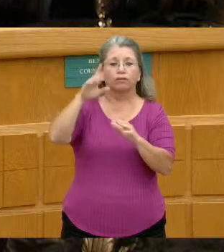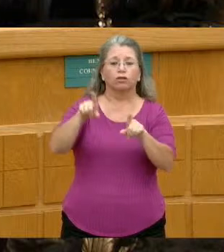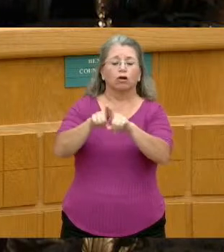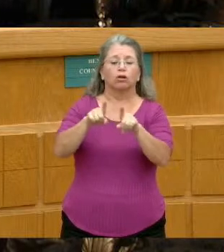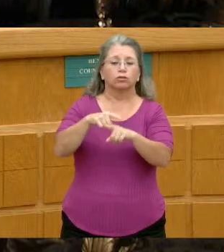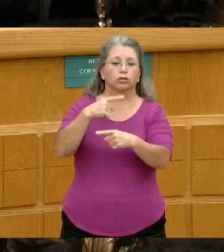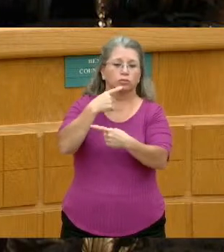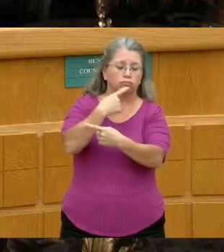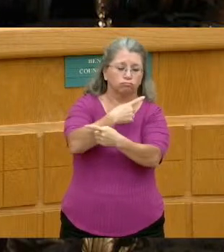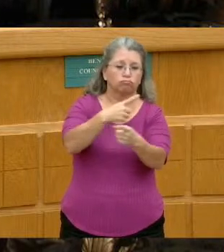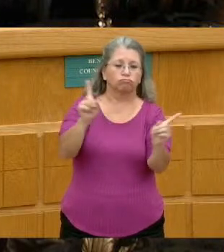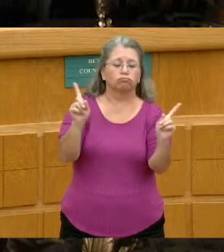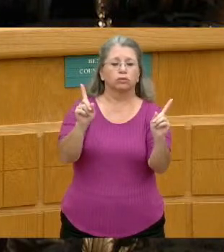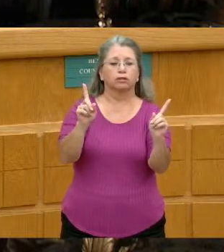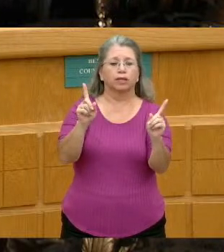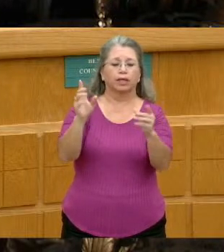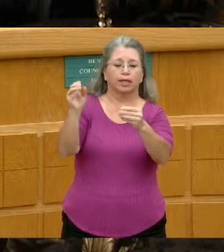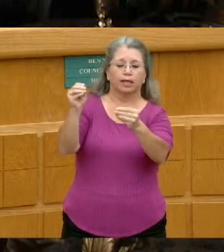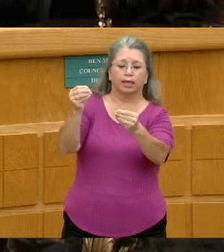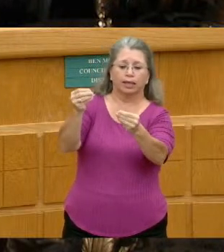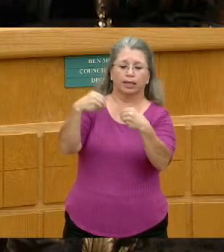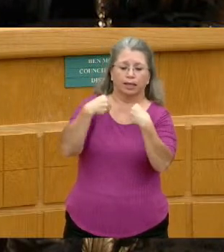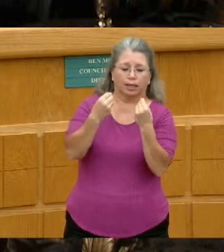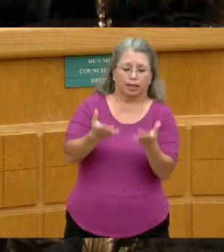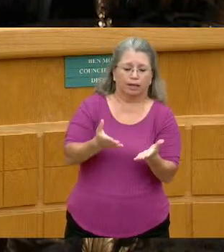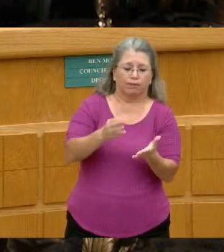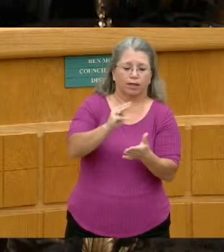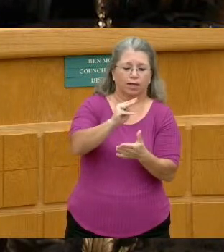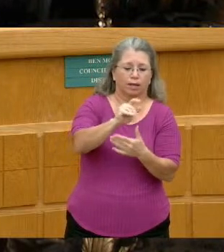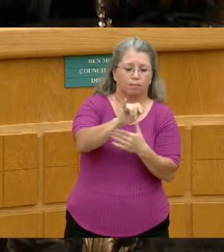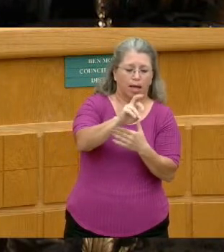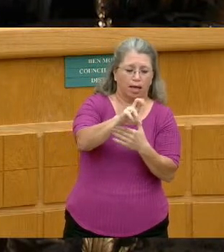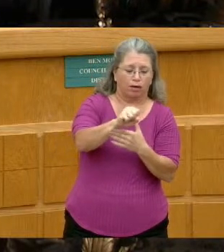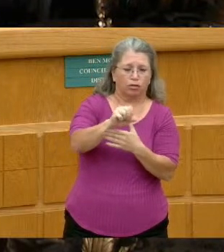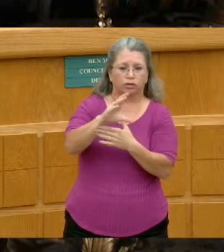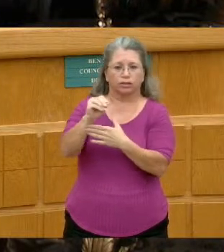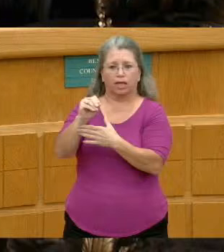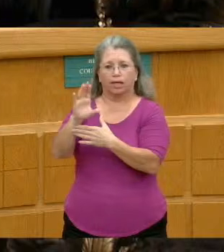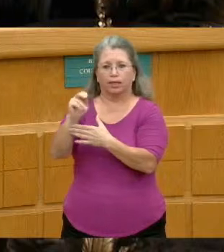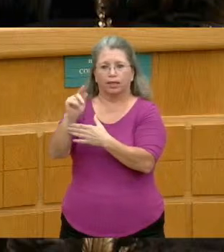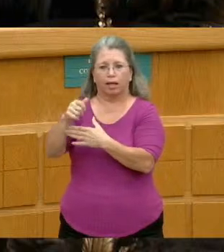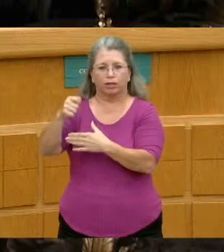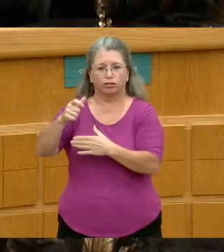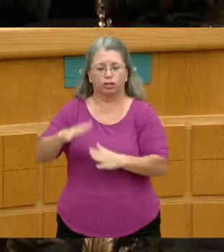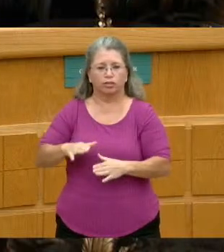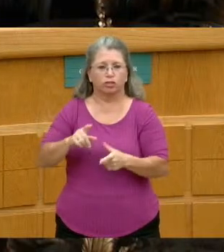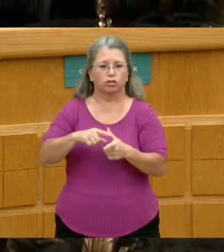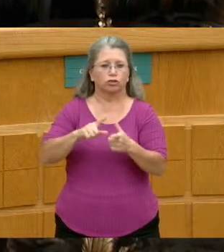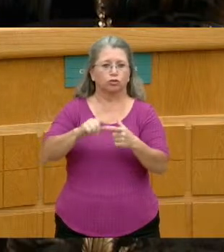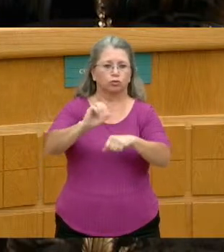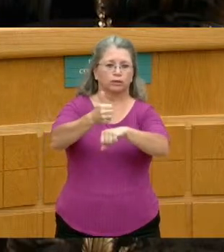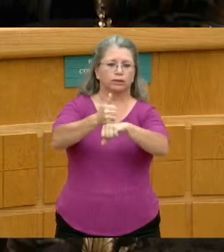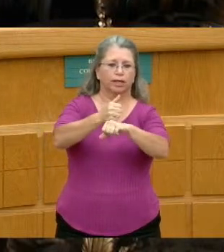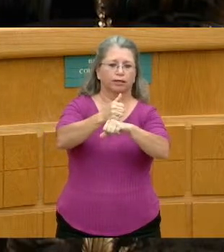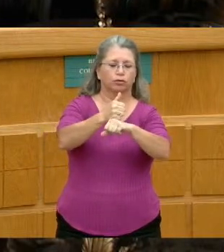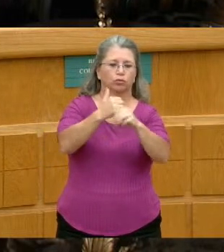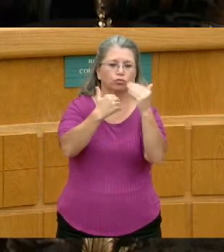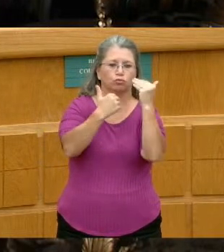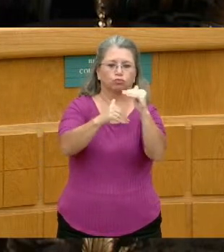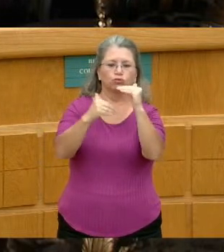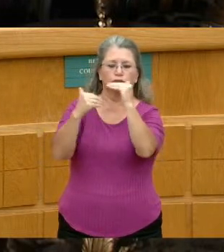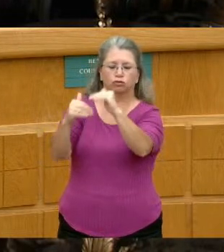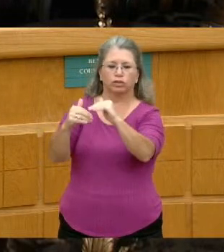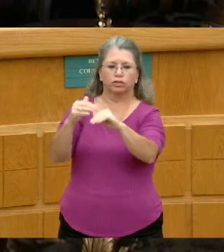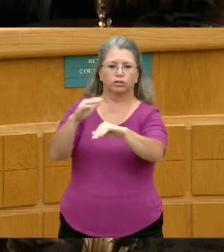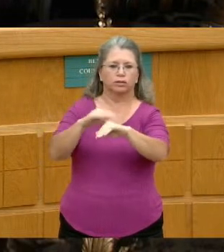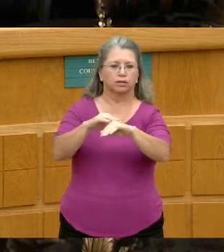mayors and county judges the ability to impose restrictions on some outdoor gatherings over 10 people, and